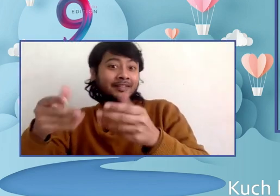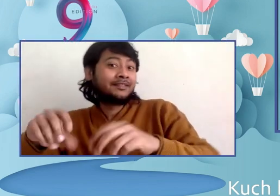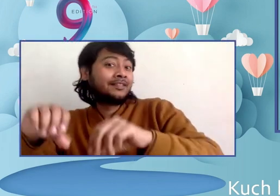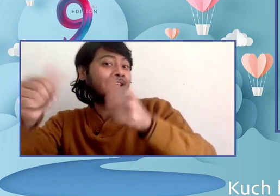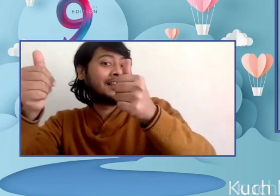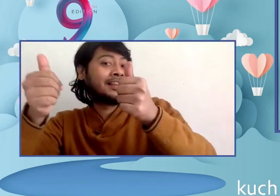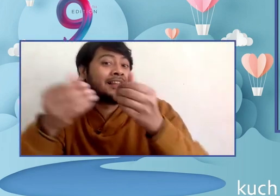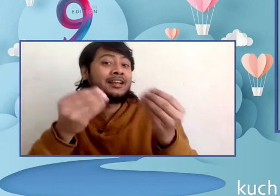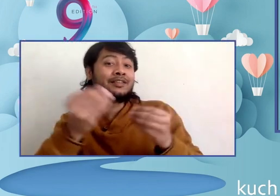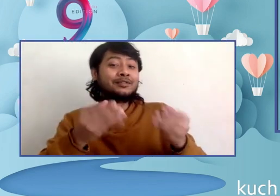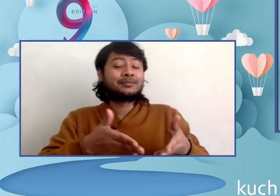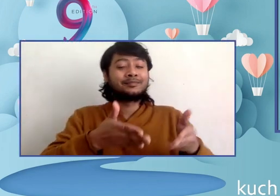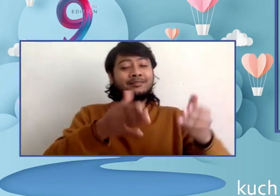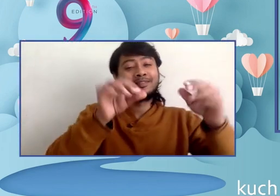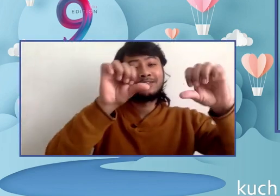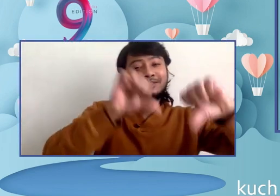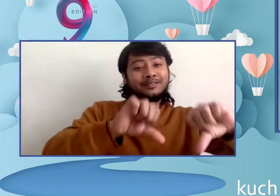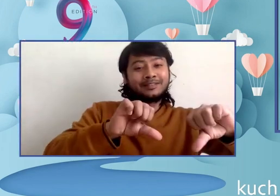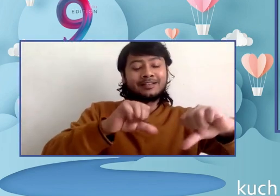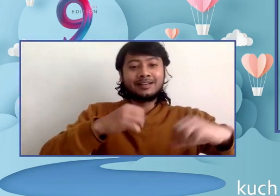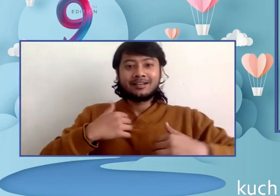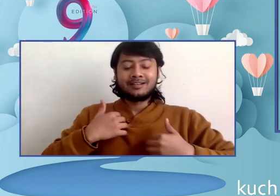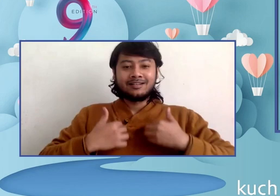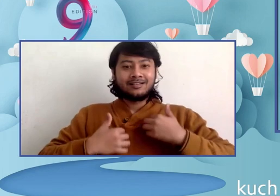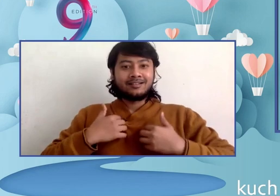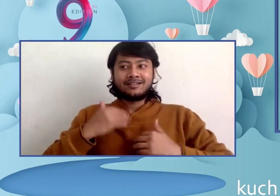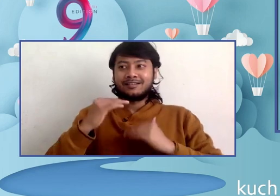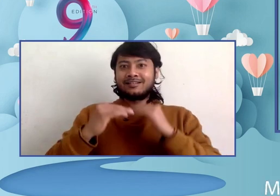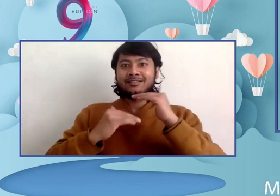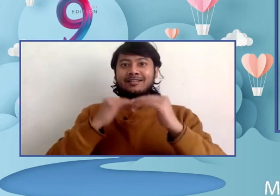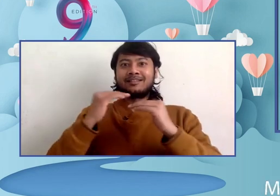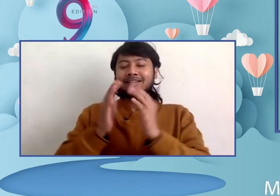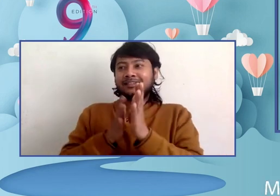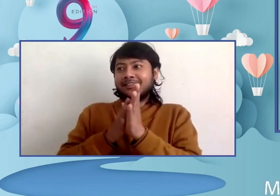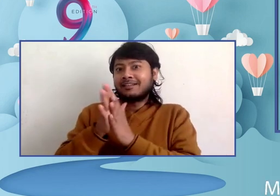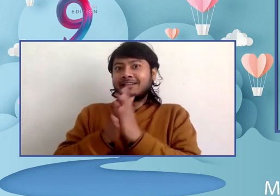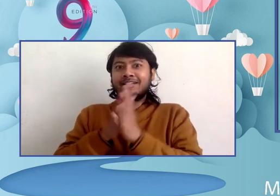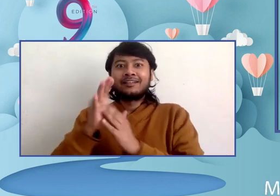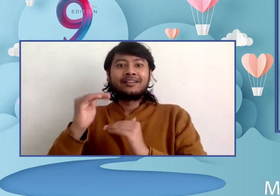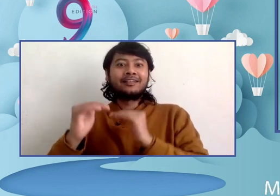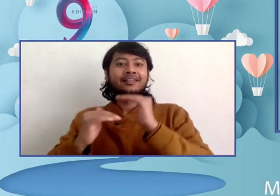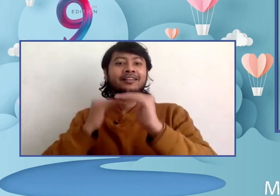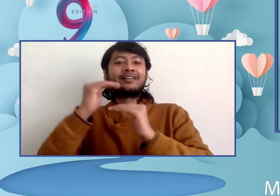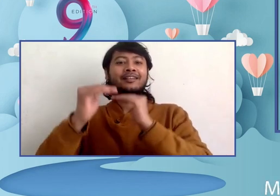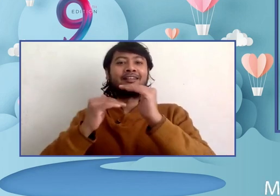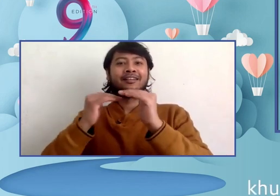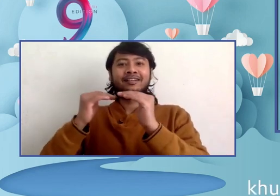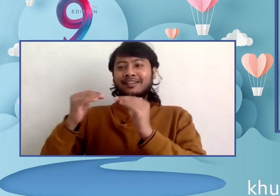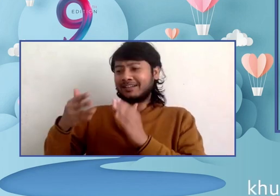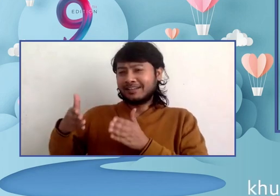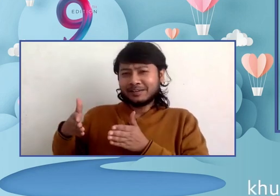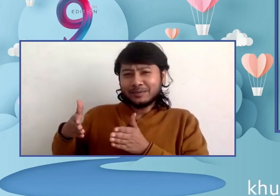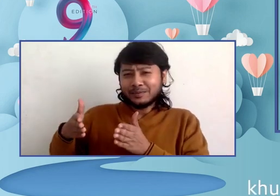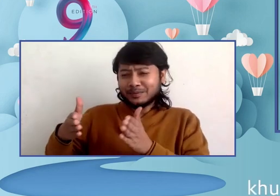badhne lagi, kuch chahte jagne lagi, manzile reh gayi,